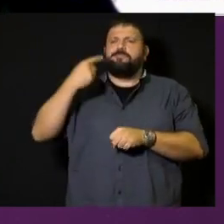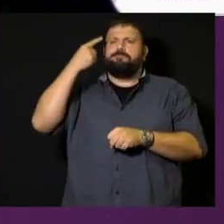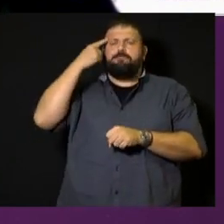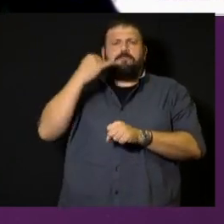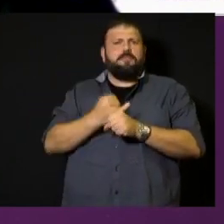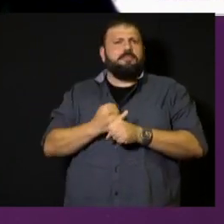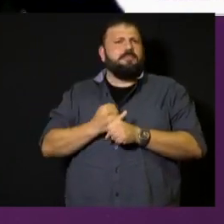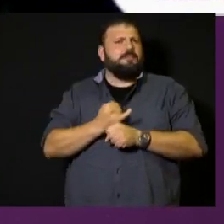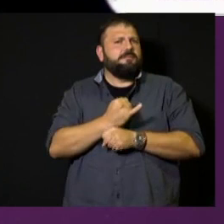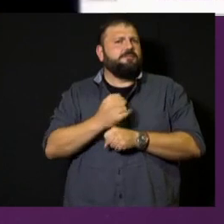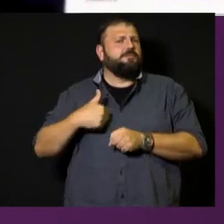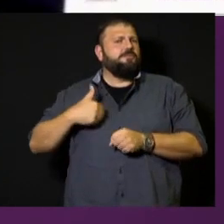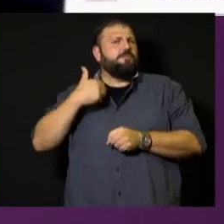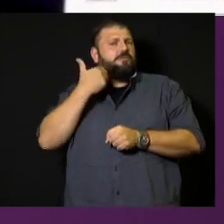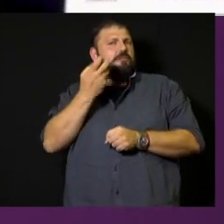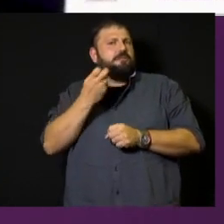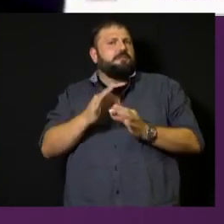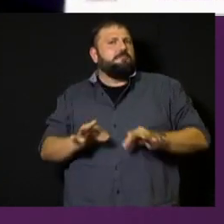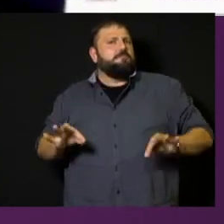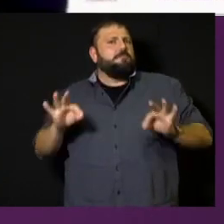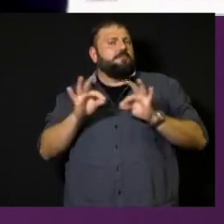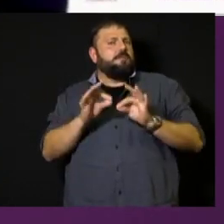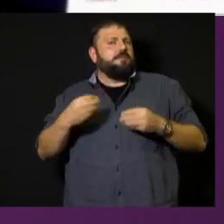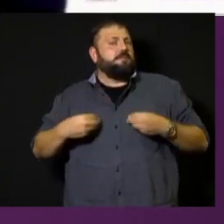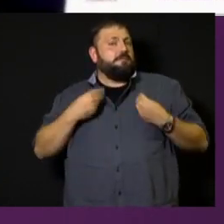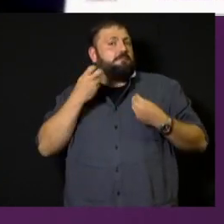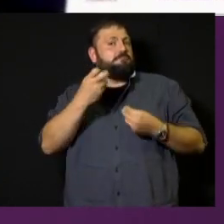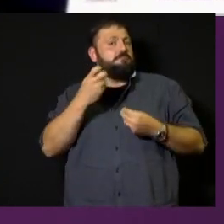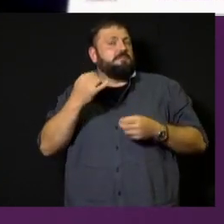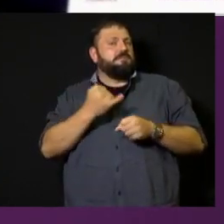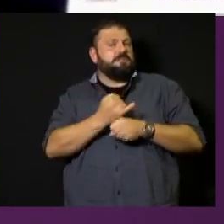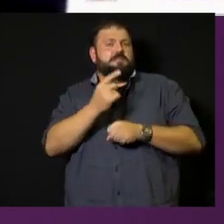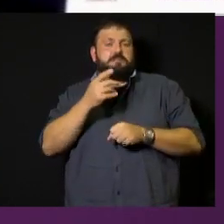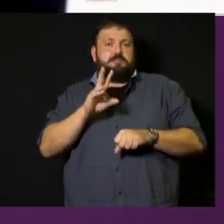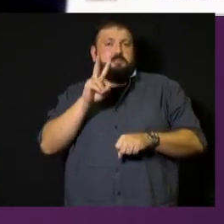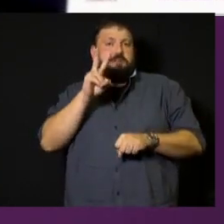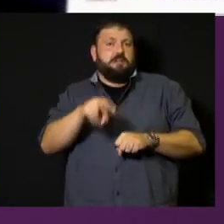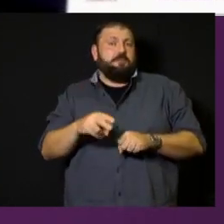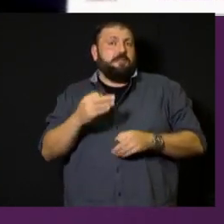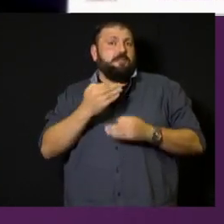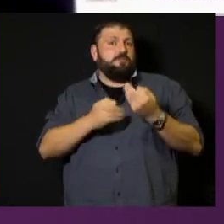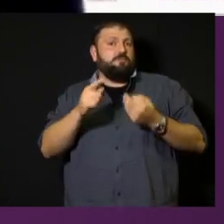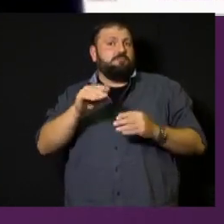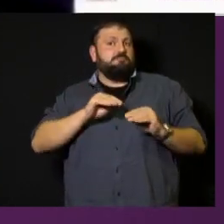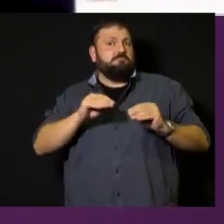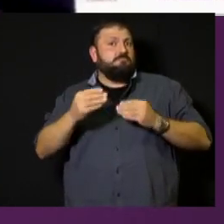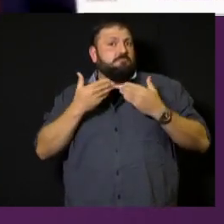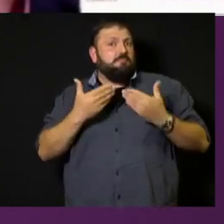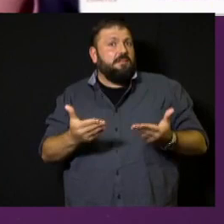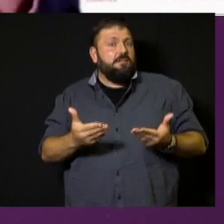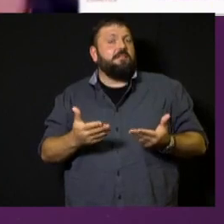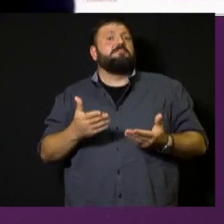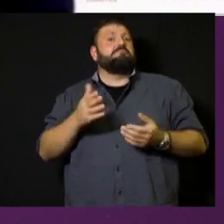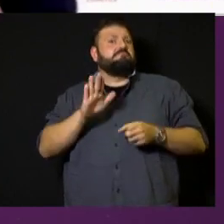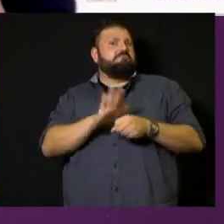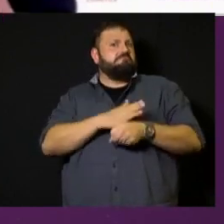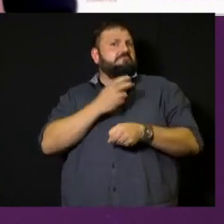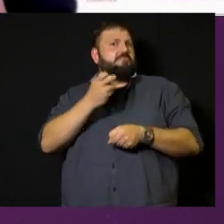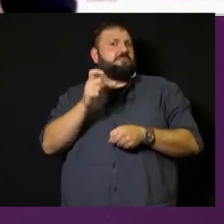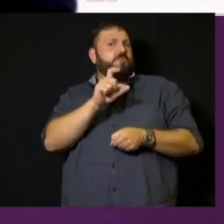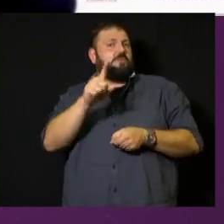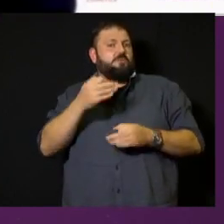I made the decisions. Decisions are important in your life because decisions impact 5 years of your life.